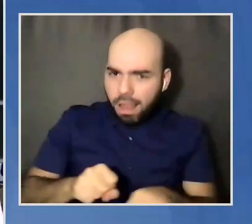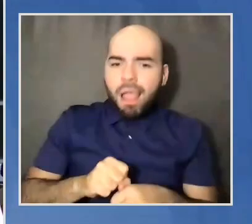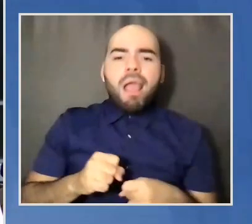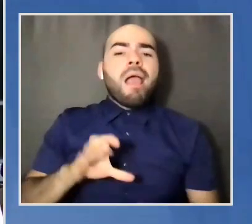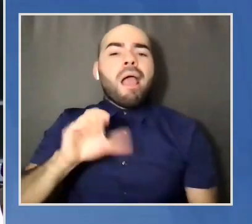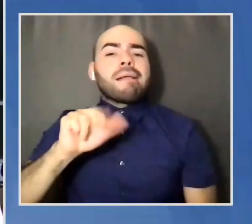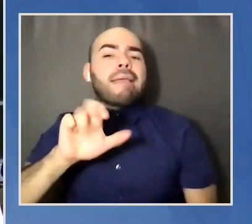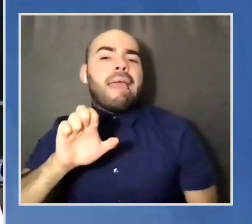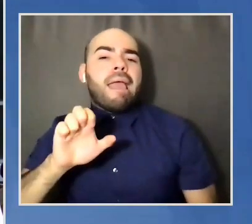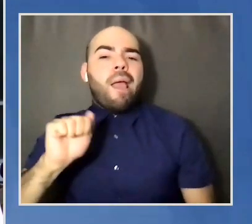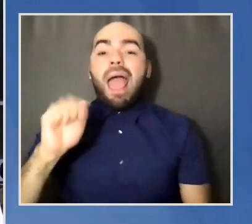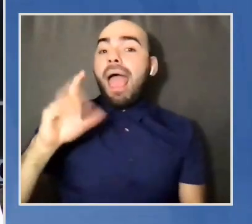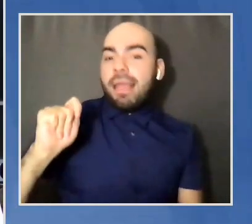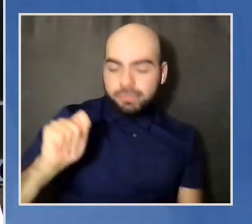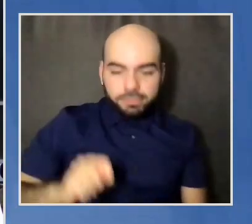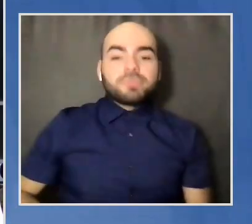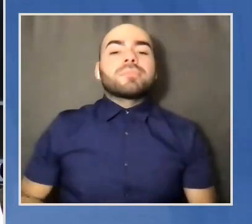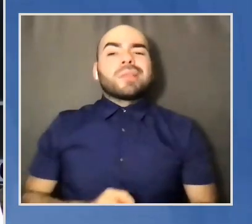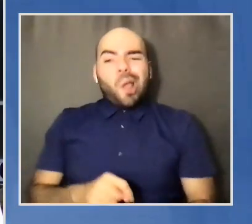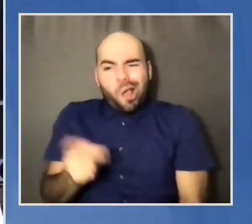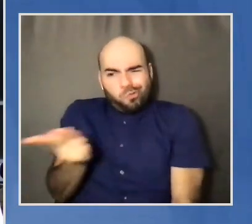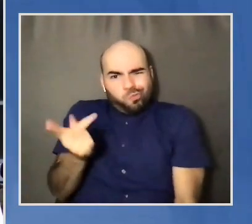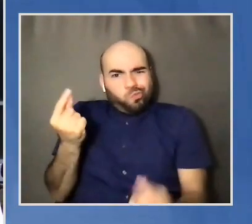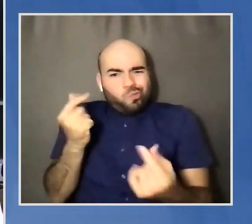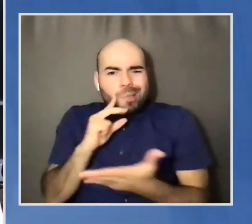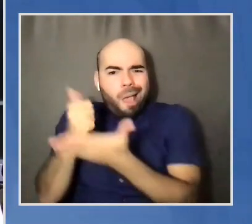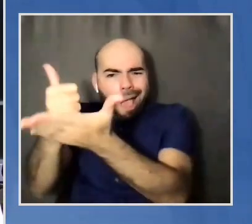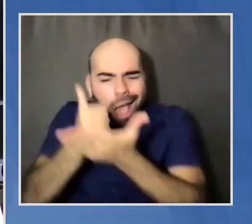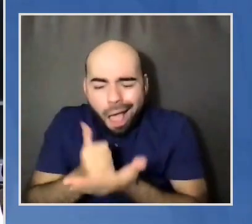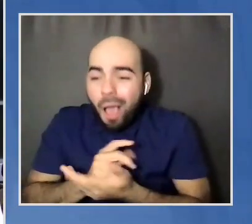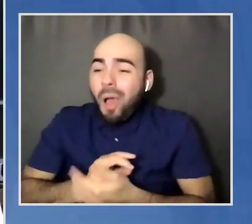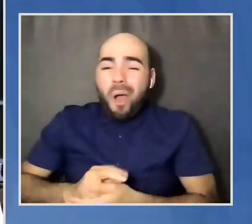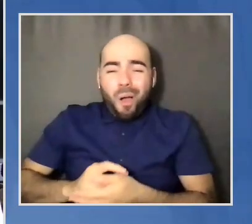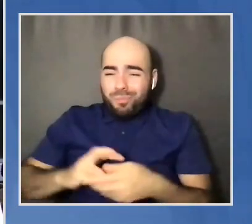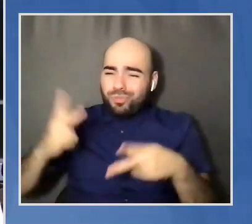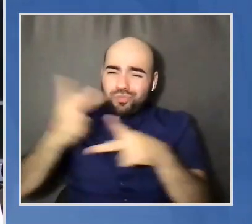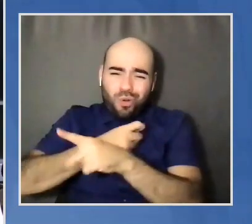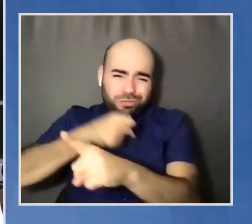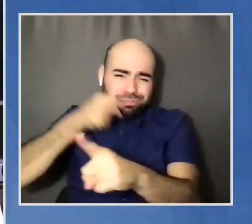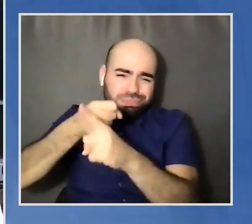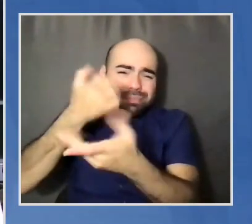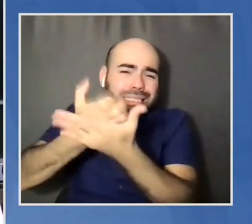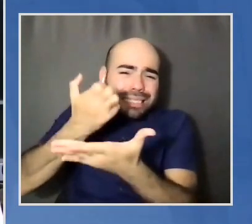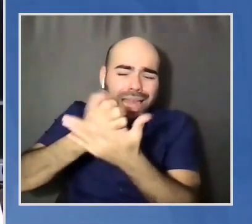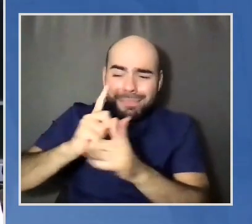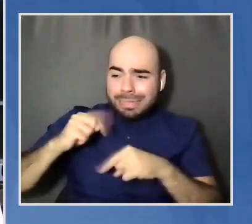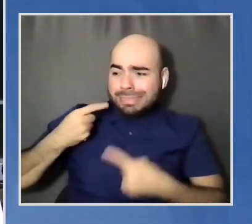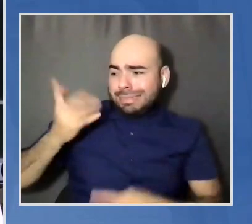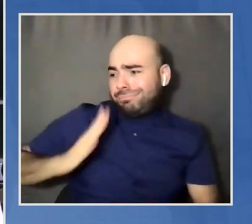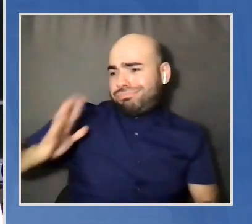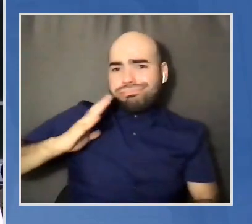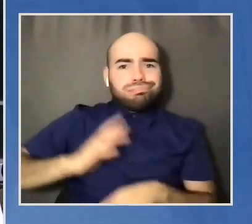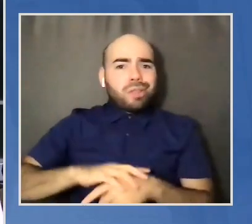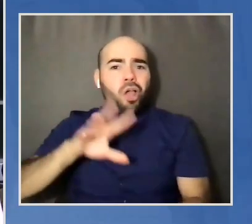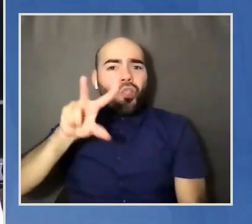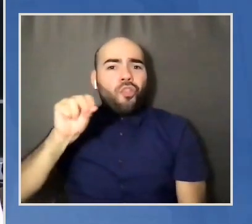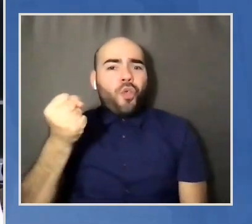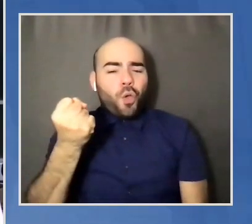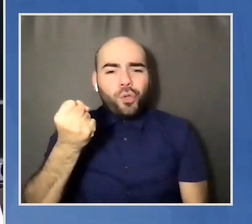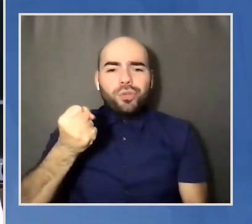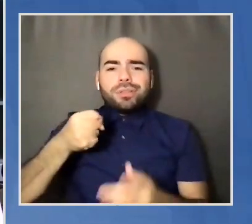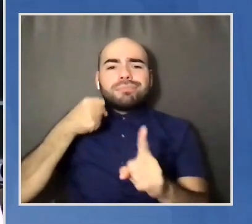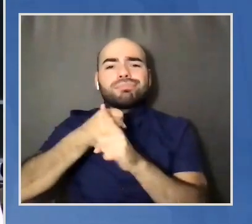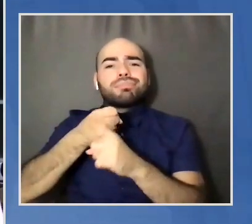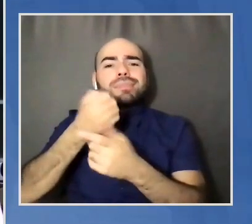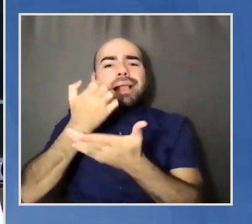bring our economy back from the worst economic crisis since the Great Depression, which is also the direct result of